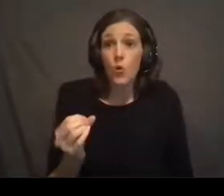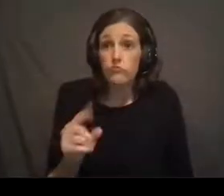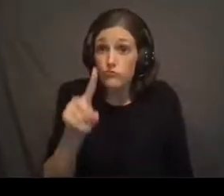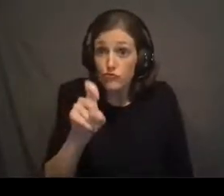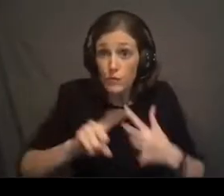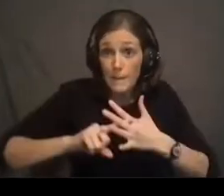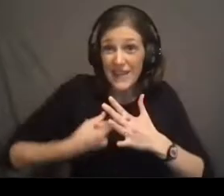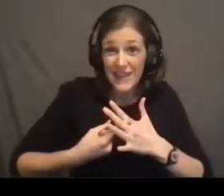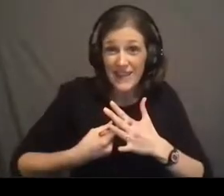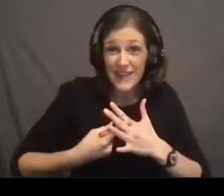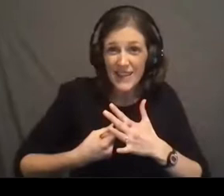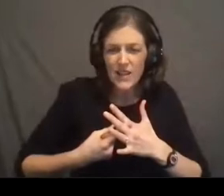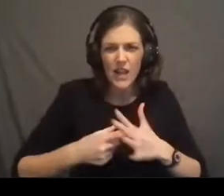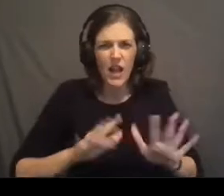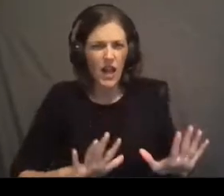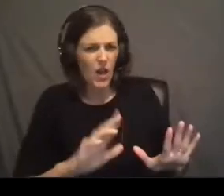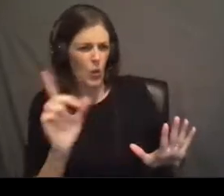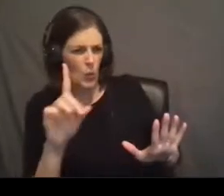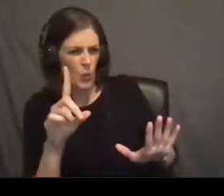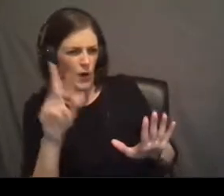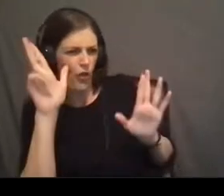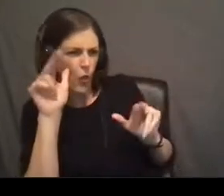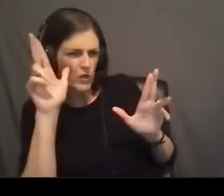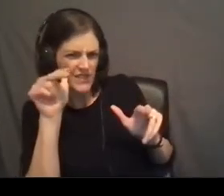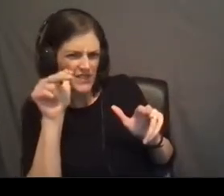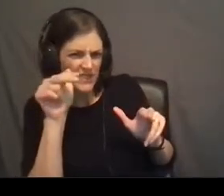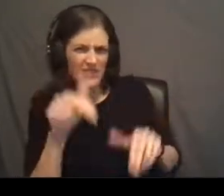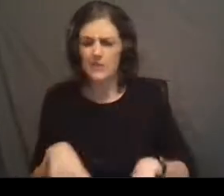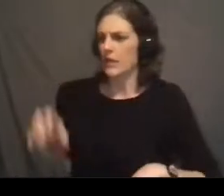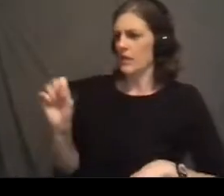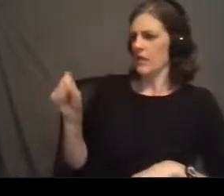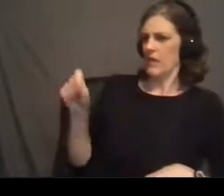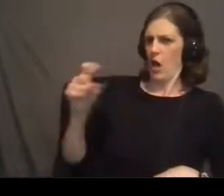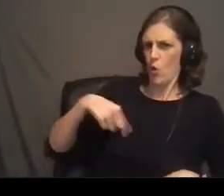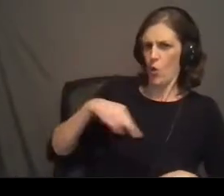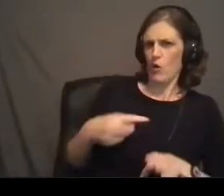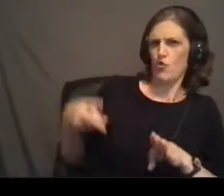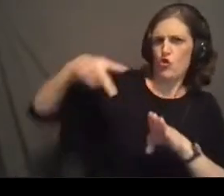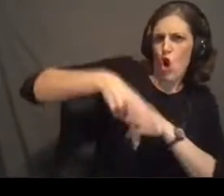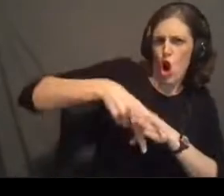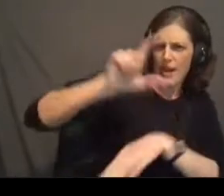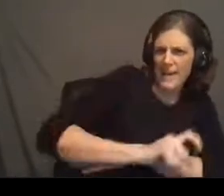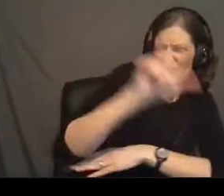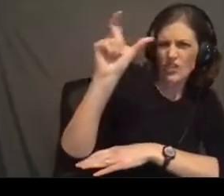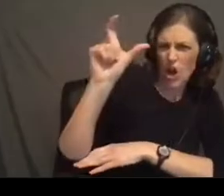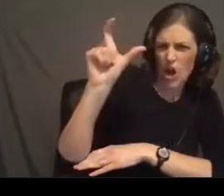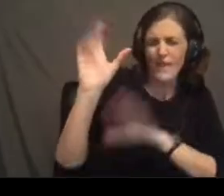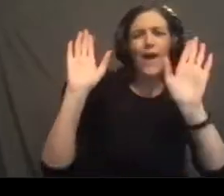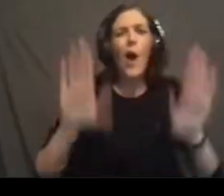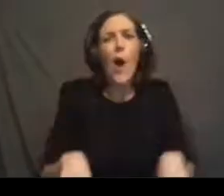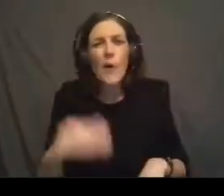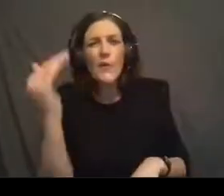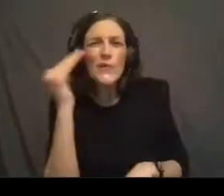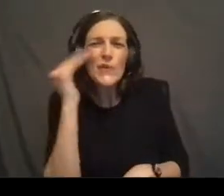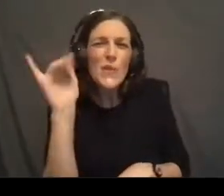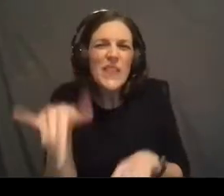begin? Where are the horses? Yeah, what happened to we ride at dawn? Oh, you guys know that was just a